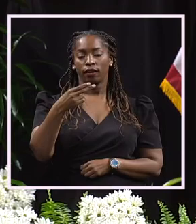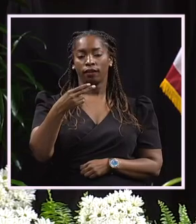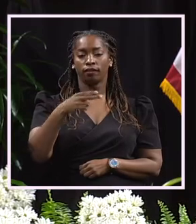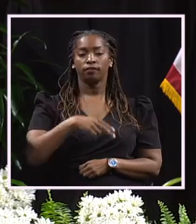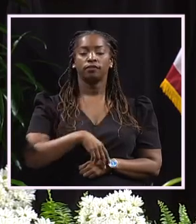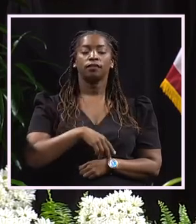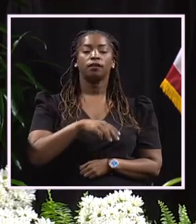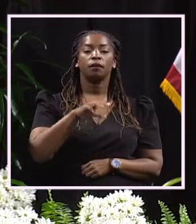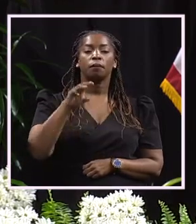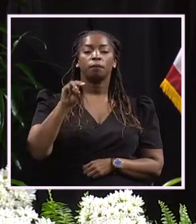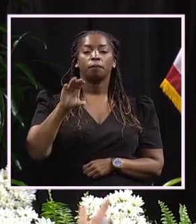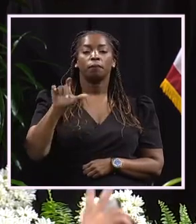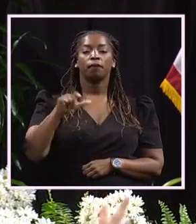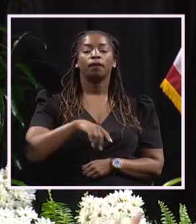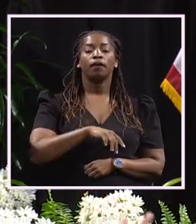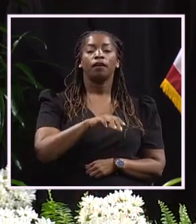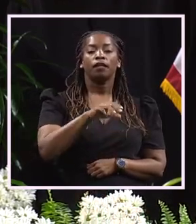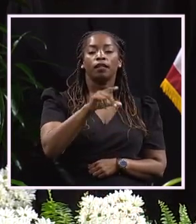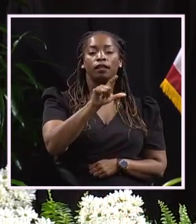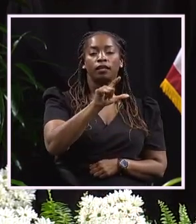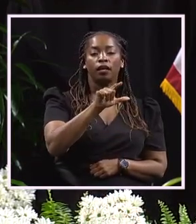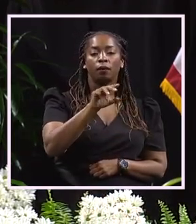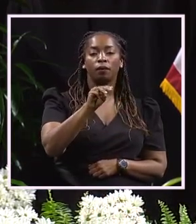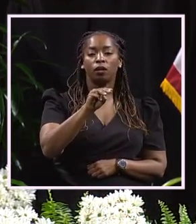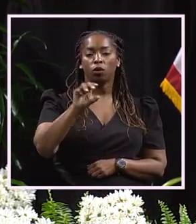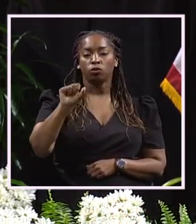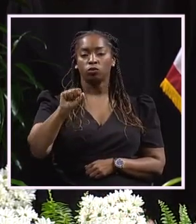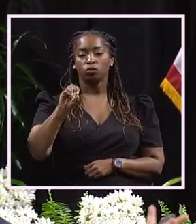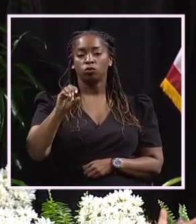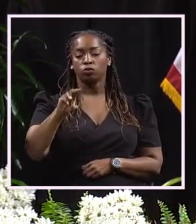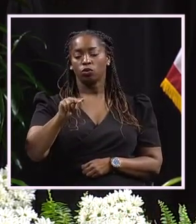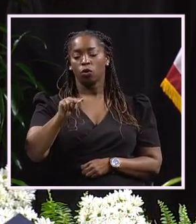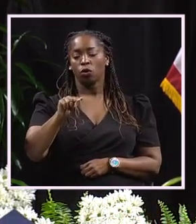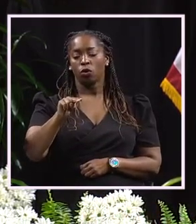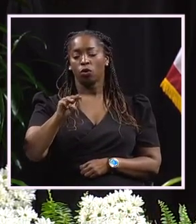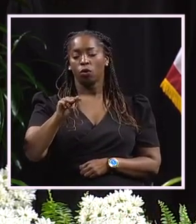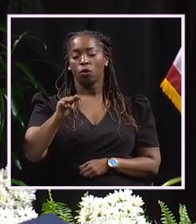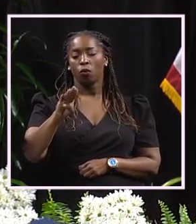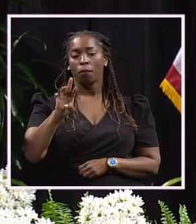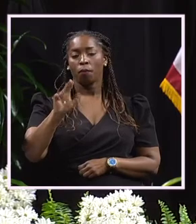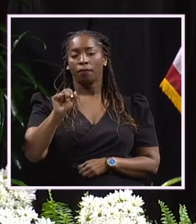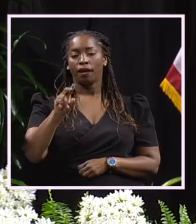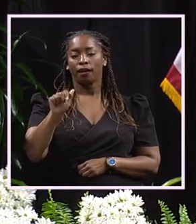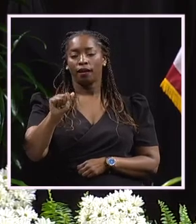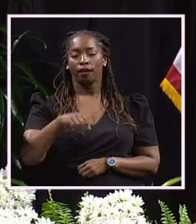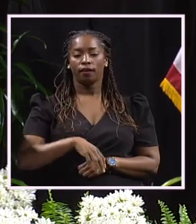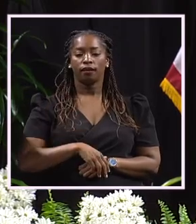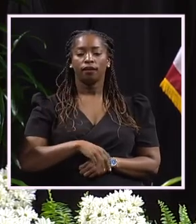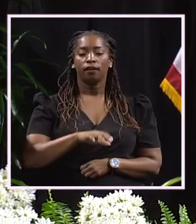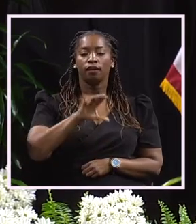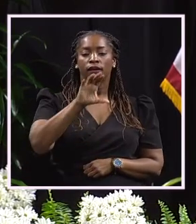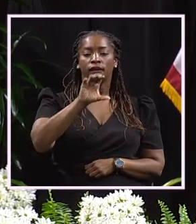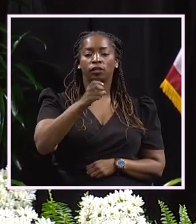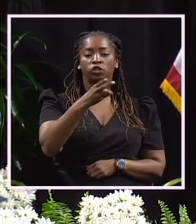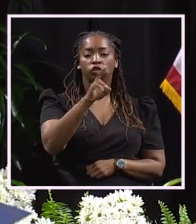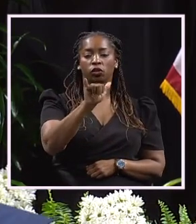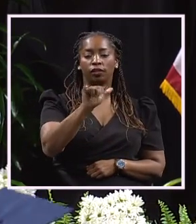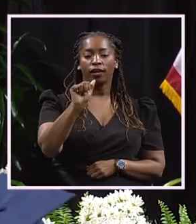Linda Marina Zambrana, cum laude, Shirley A. Roth,